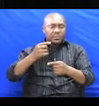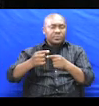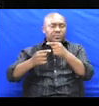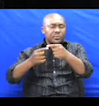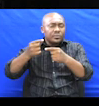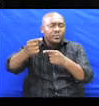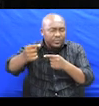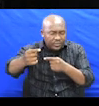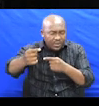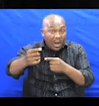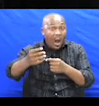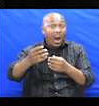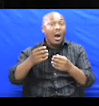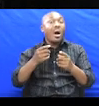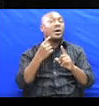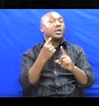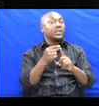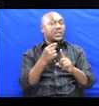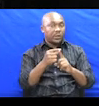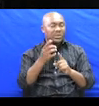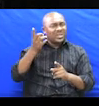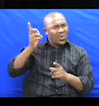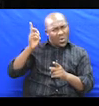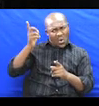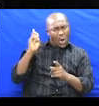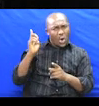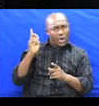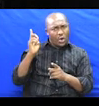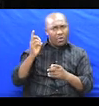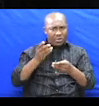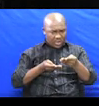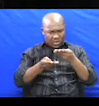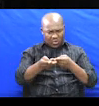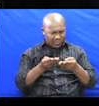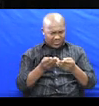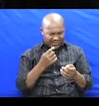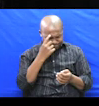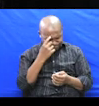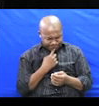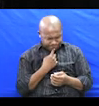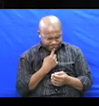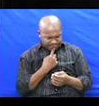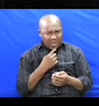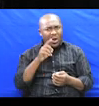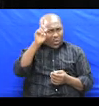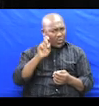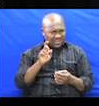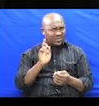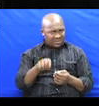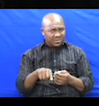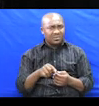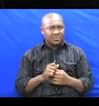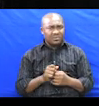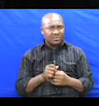Before we begin our lesson, let us understand the concept of colonial economy itself. First